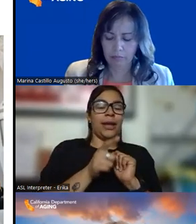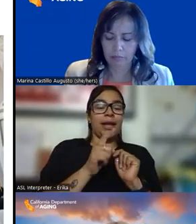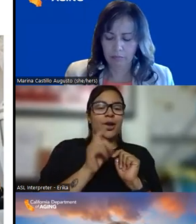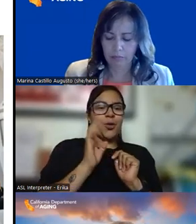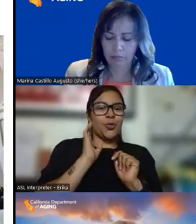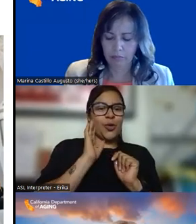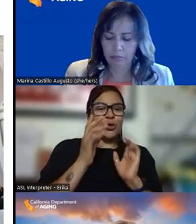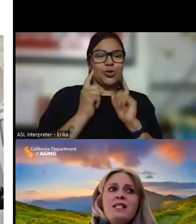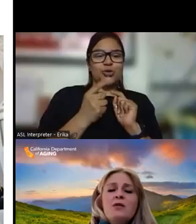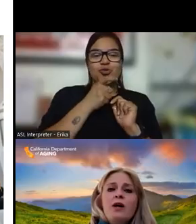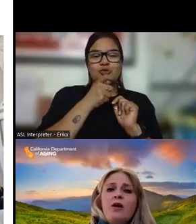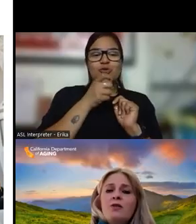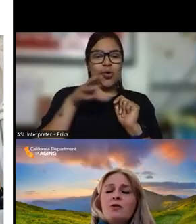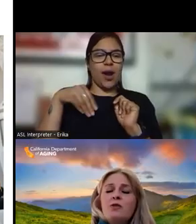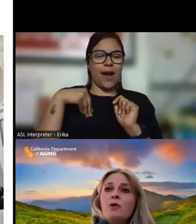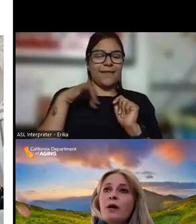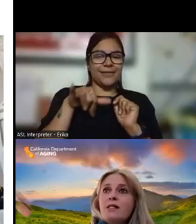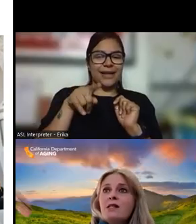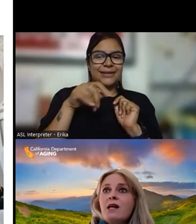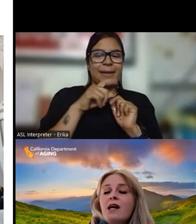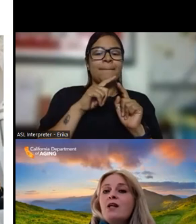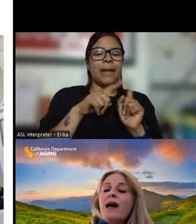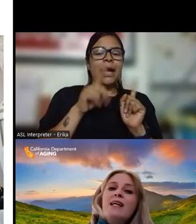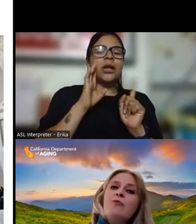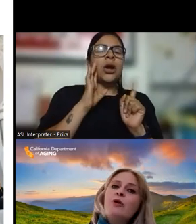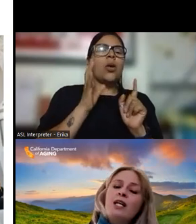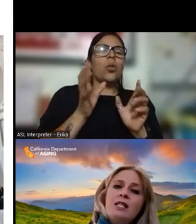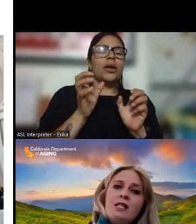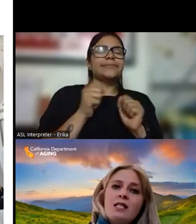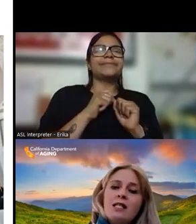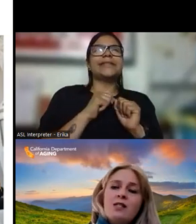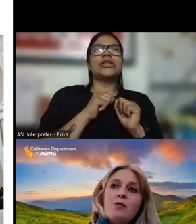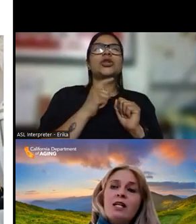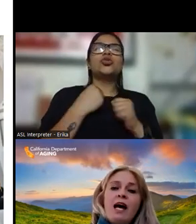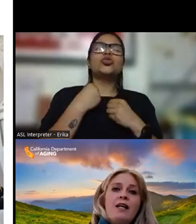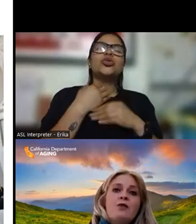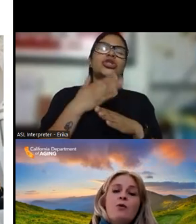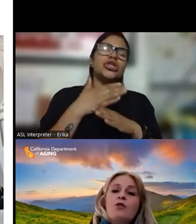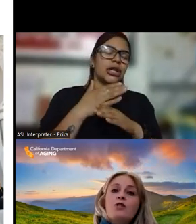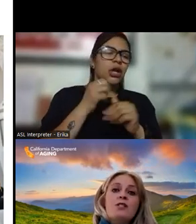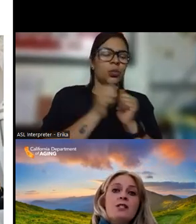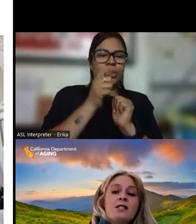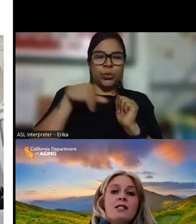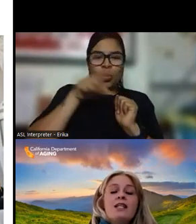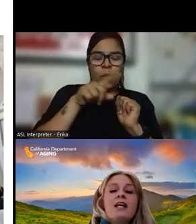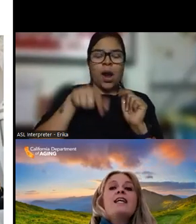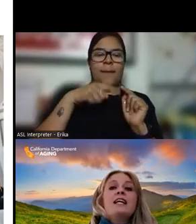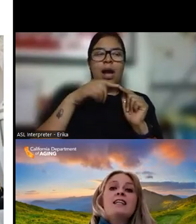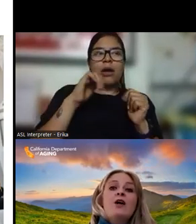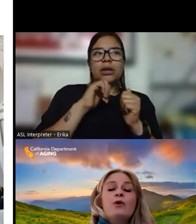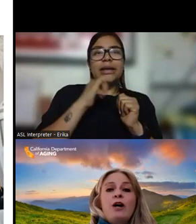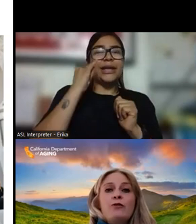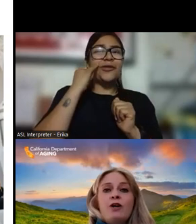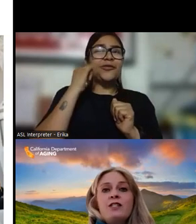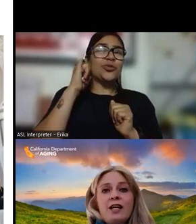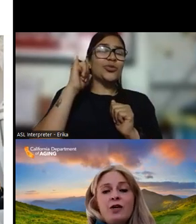of funding. But I did want to also just request, any input or ideas that this committee has, or just your assistance in getting